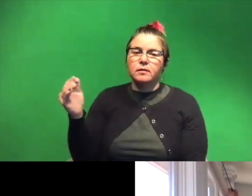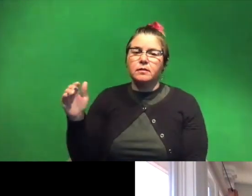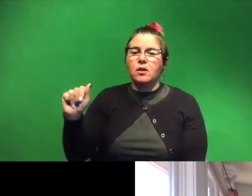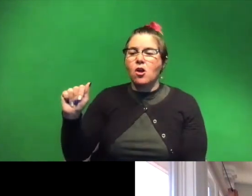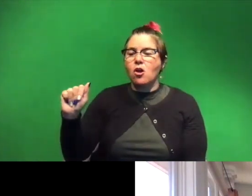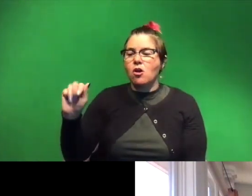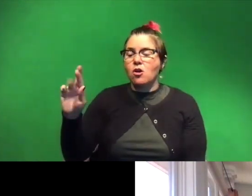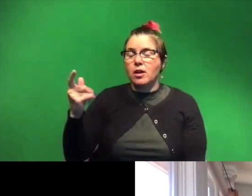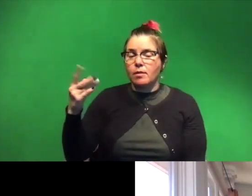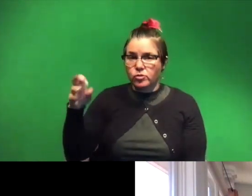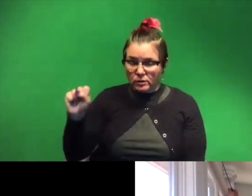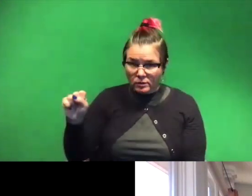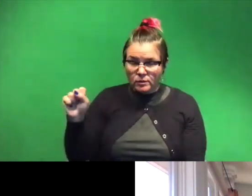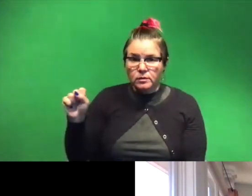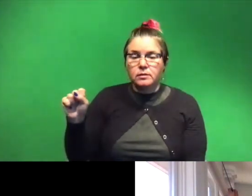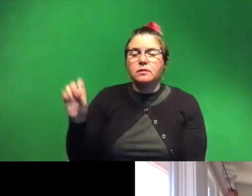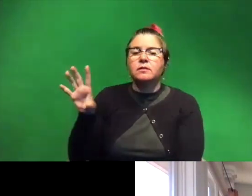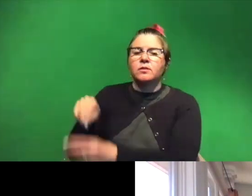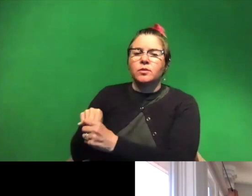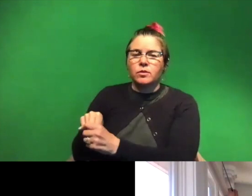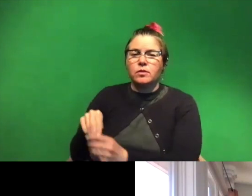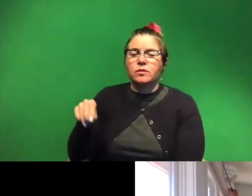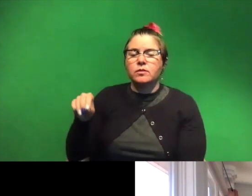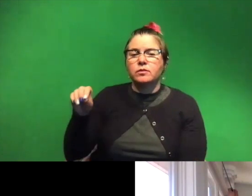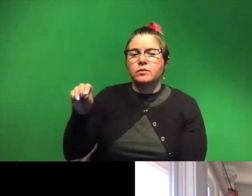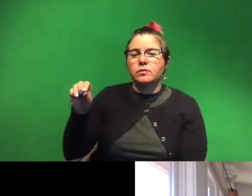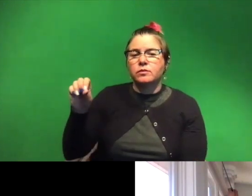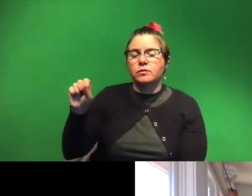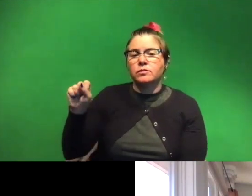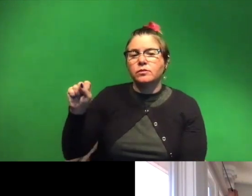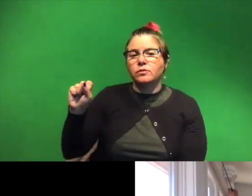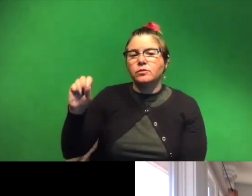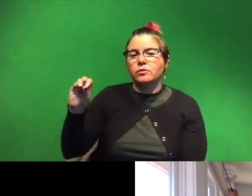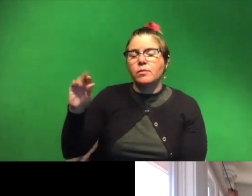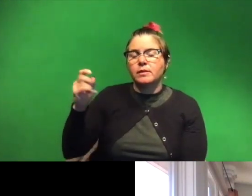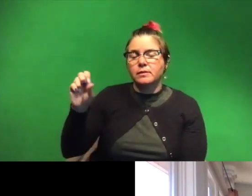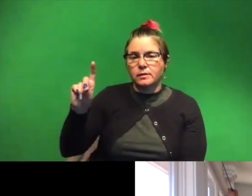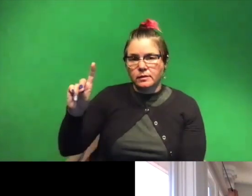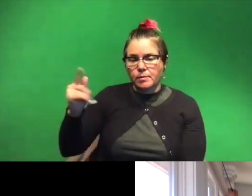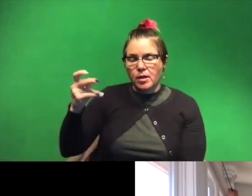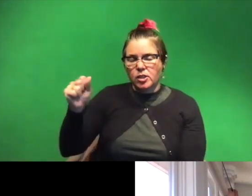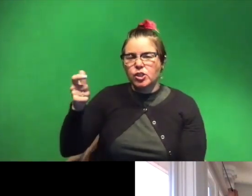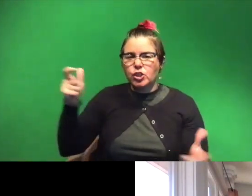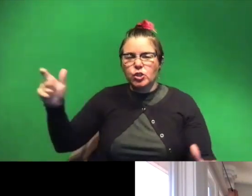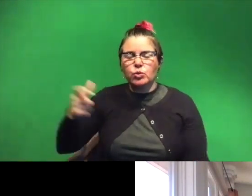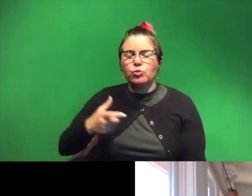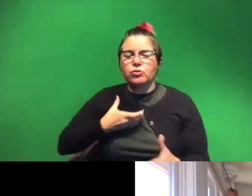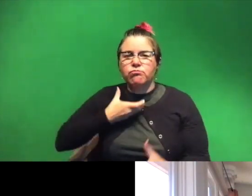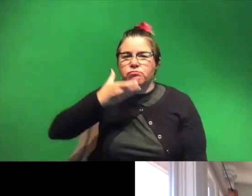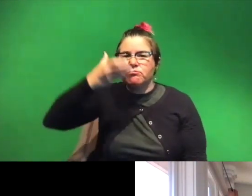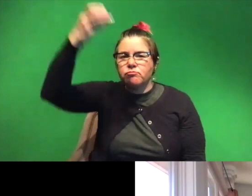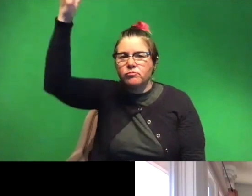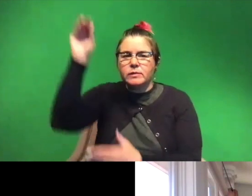Archaeopteryx, and they also include sauropods, so think Diplodocus or those huge long-necked dinosaurs.